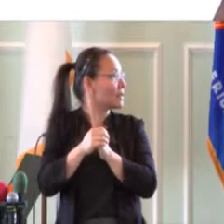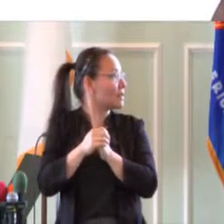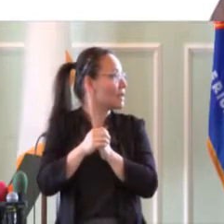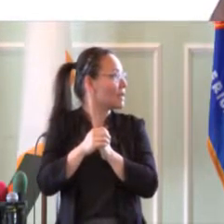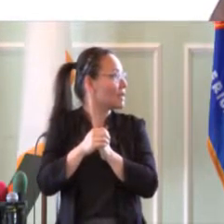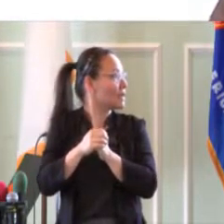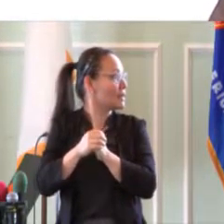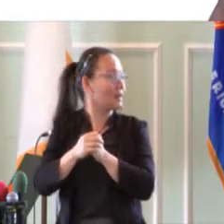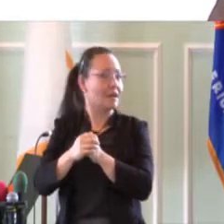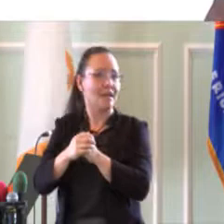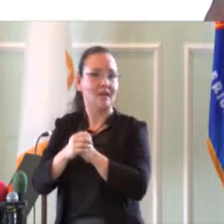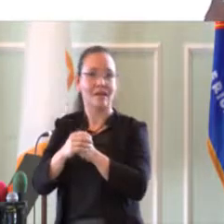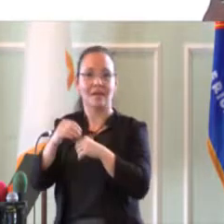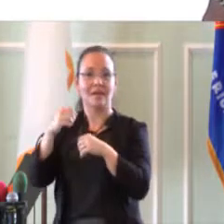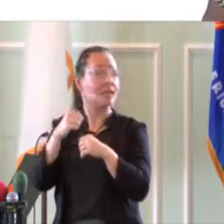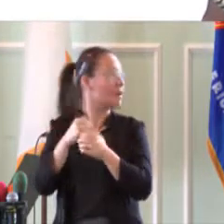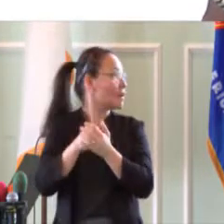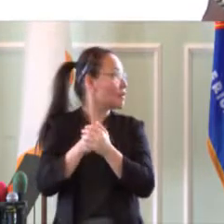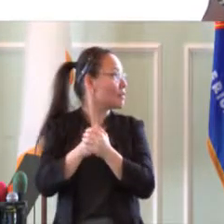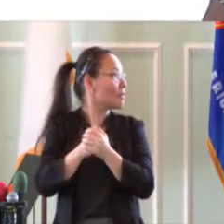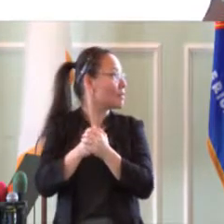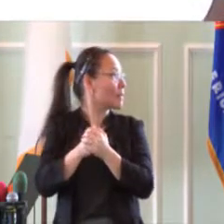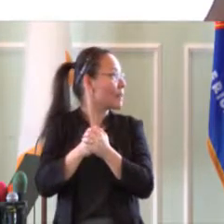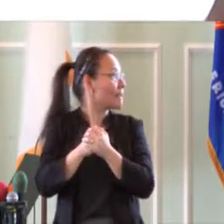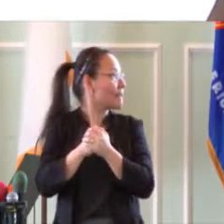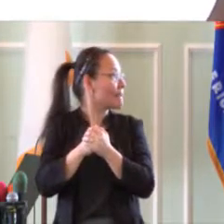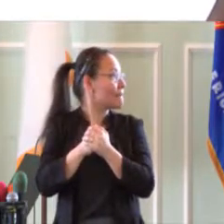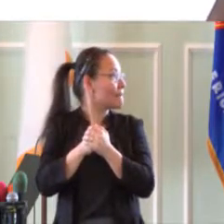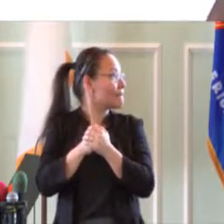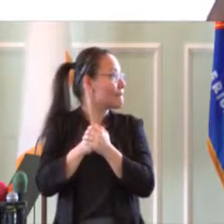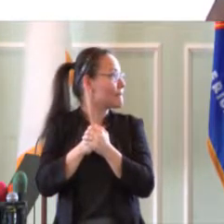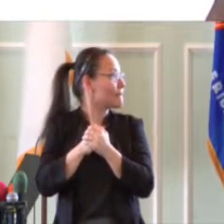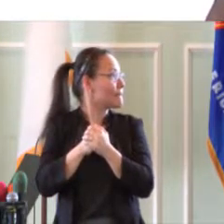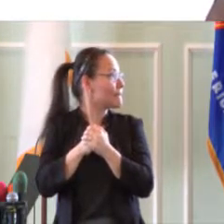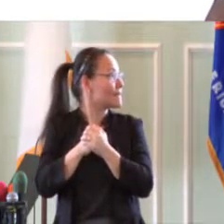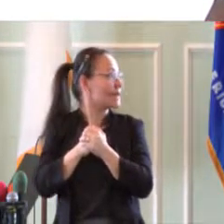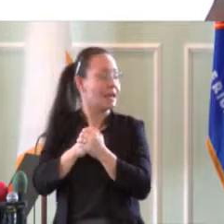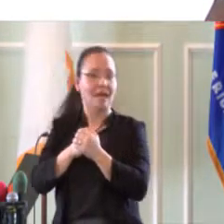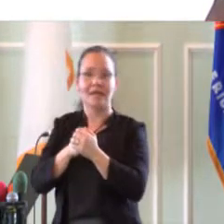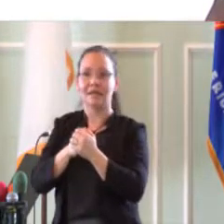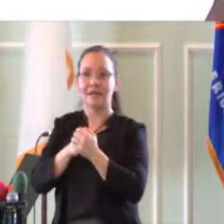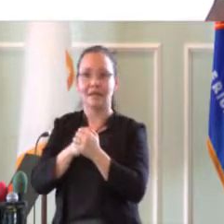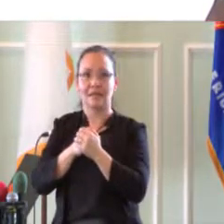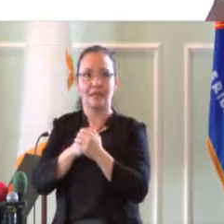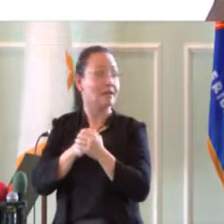and heaven, so I would not be